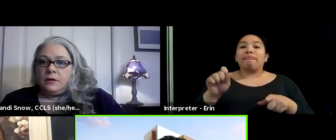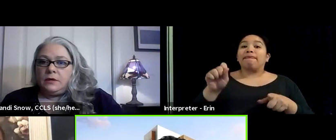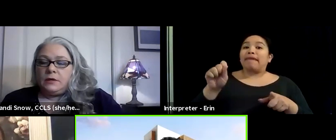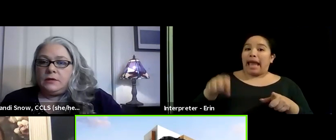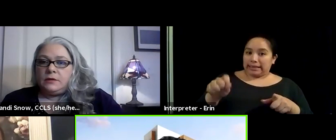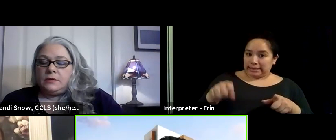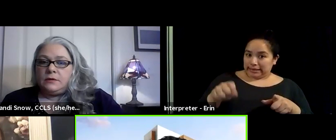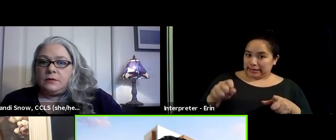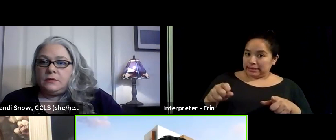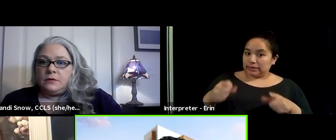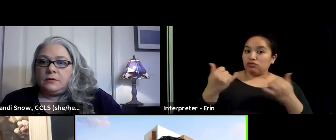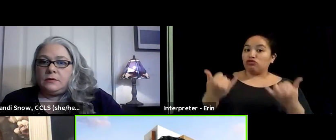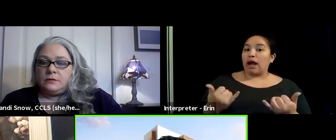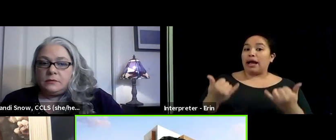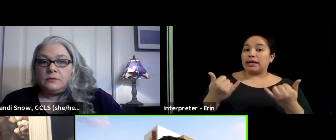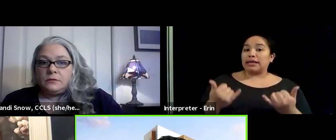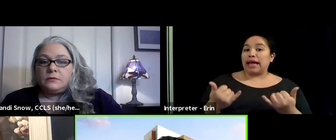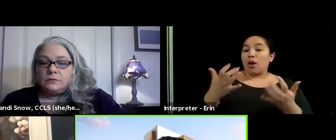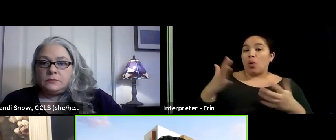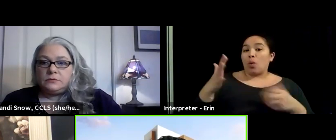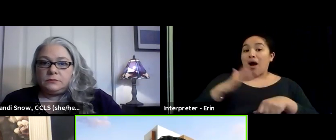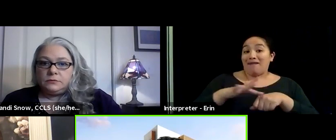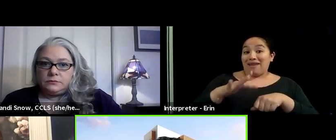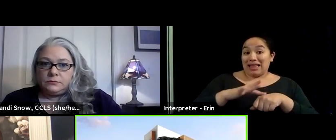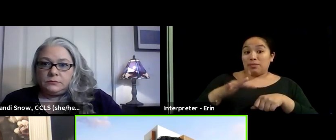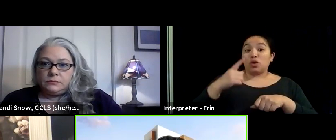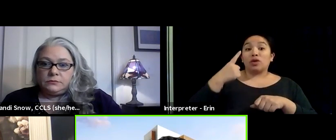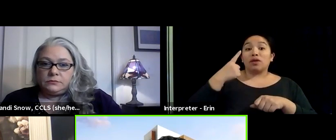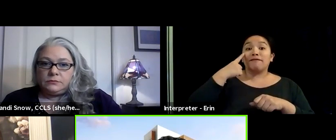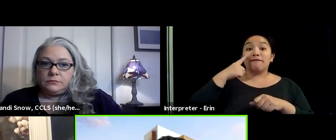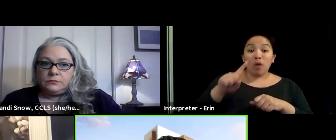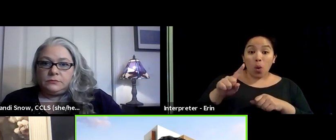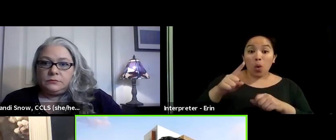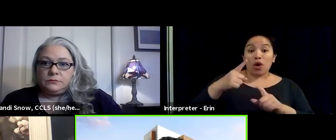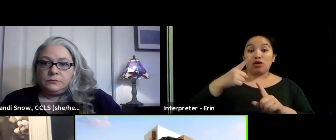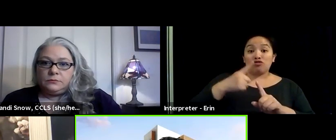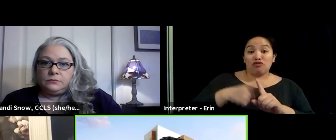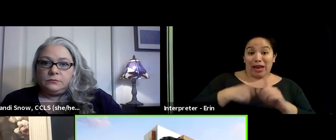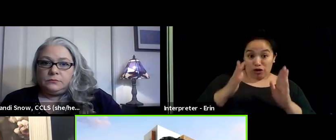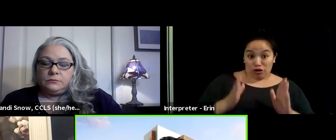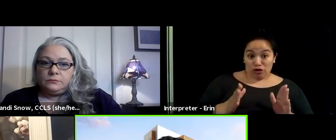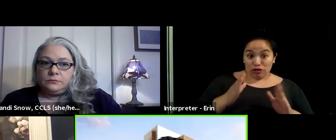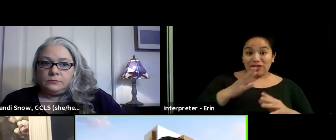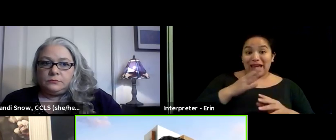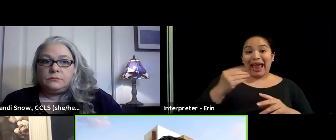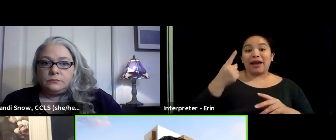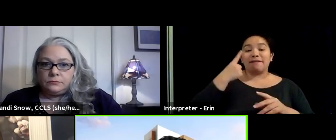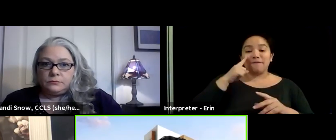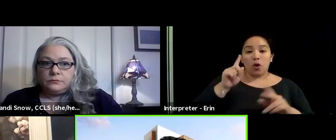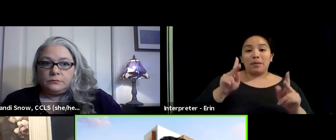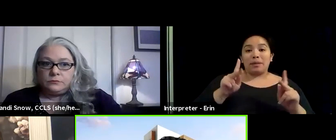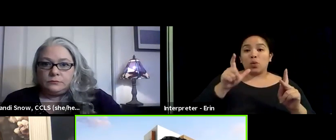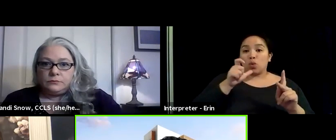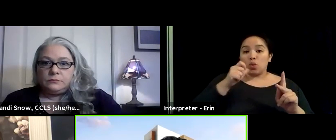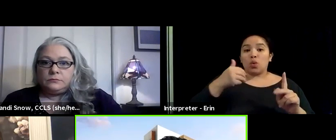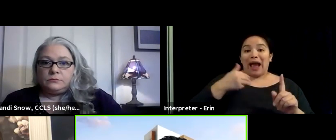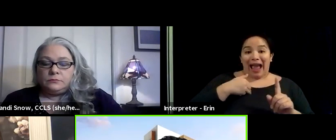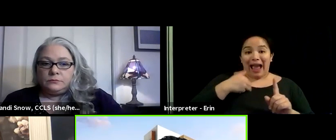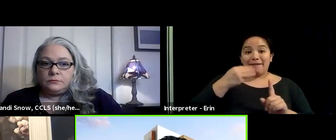at this point, the relief that we have as a city is for renters and for folks who have